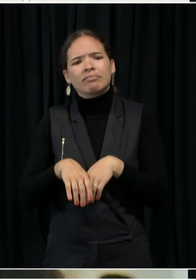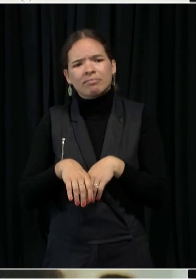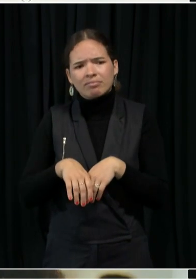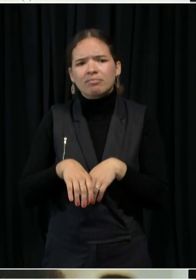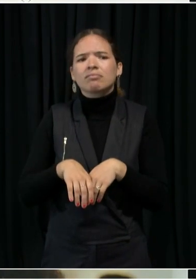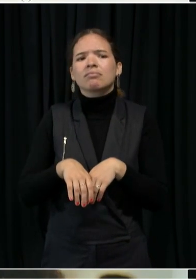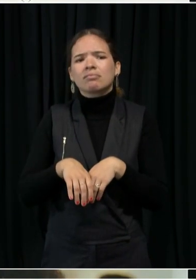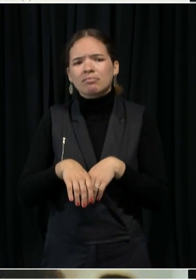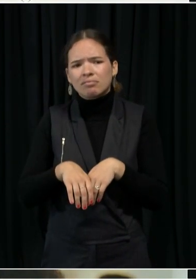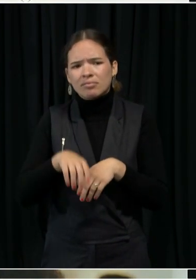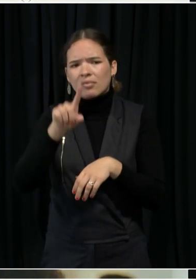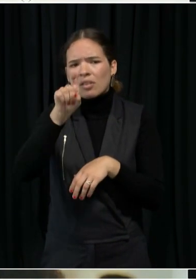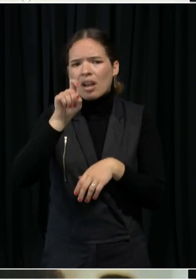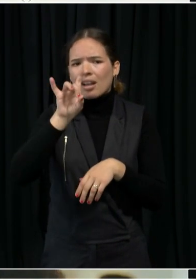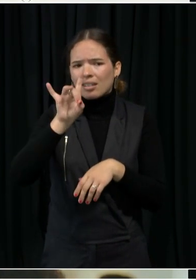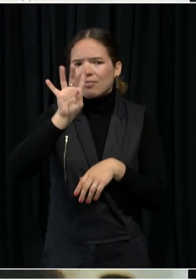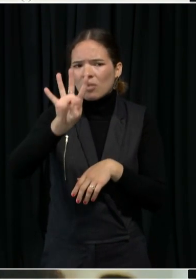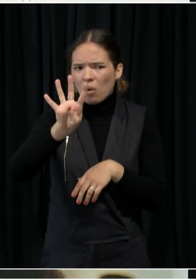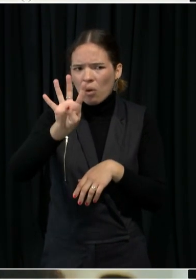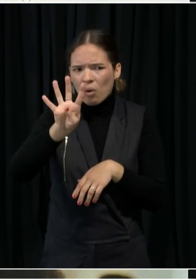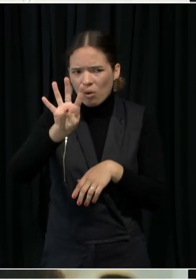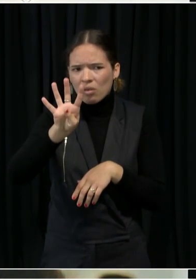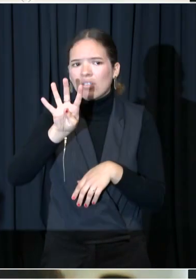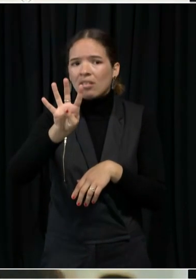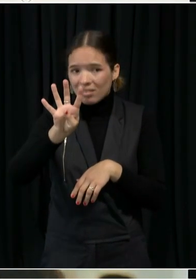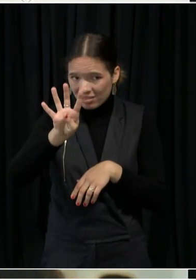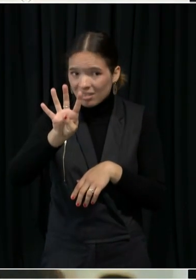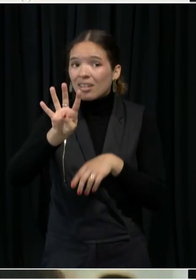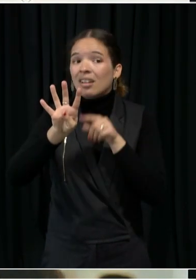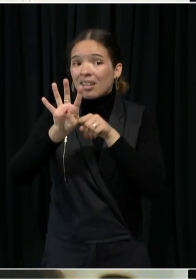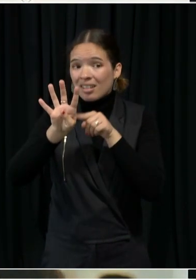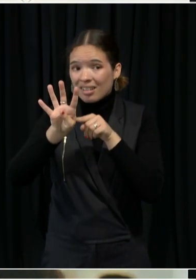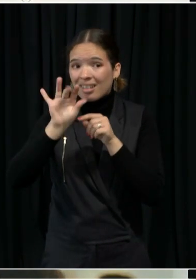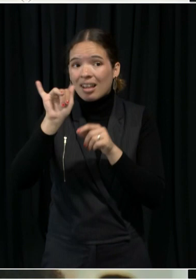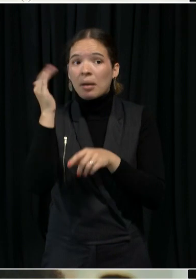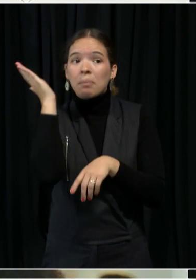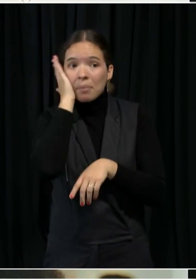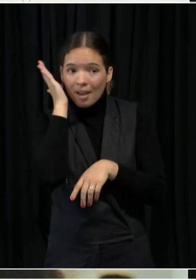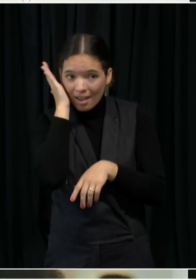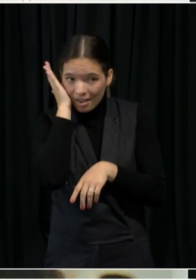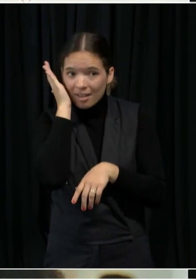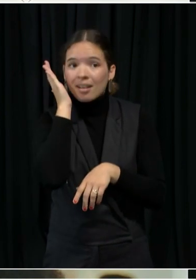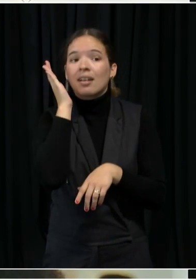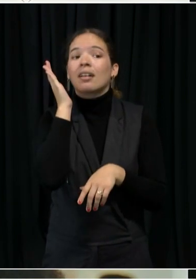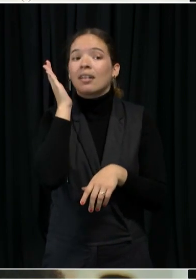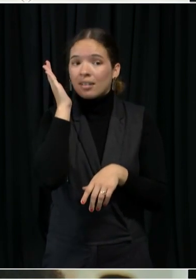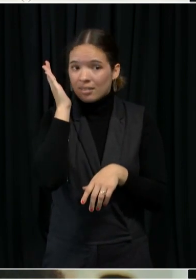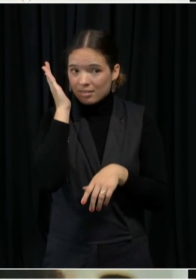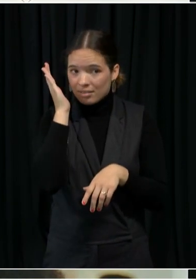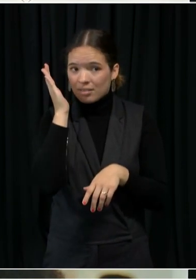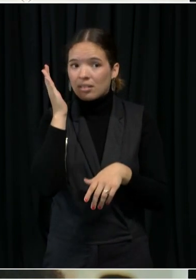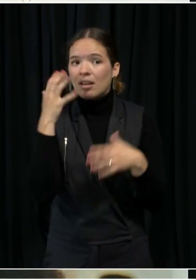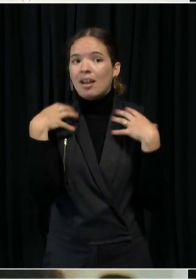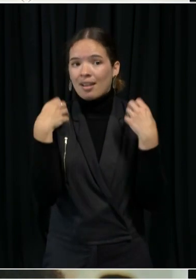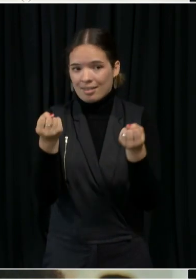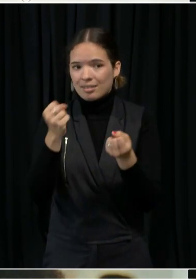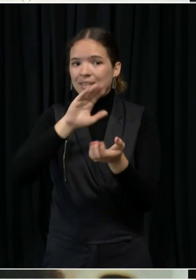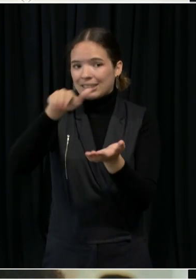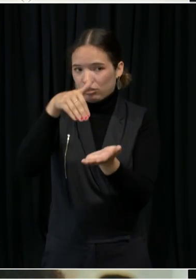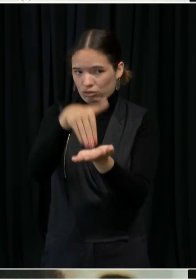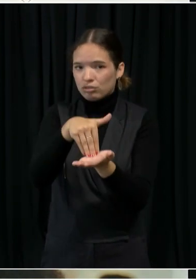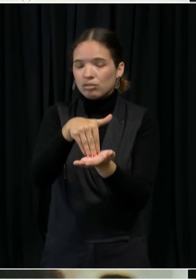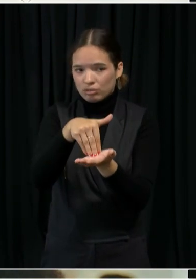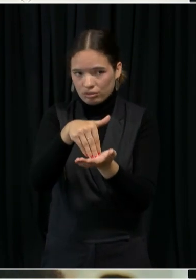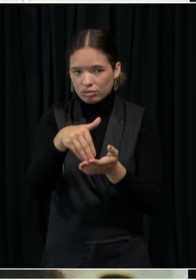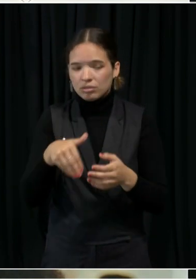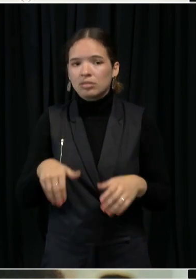184-bed, isn't that wonderful, 184-bed GW Health Cedar Health Center. We see right